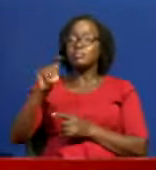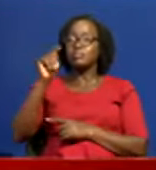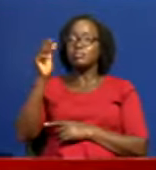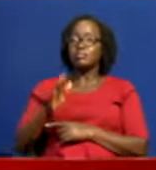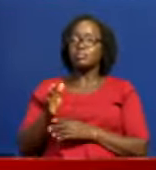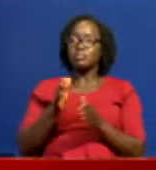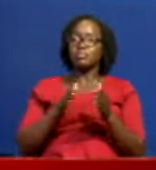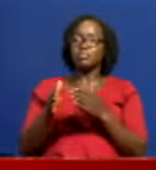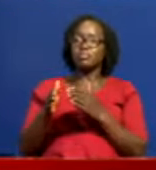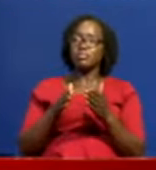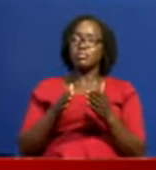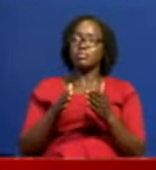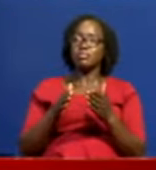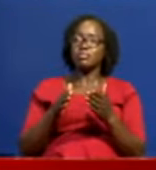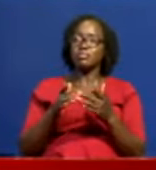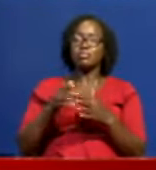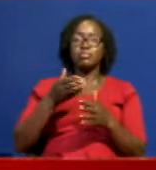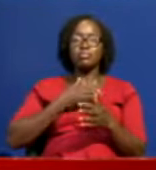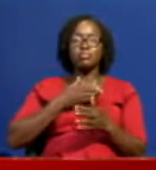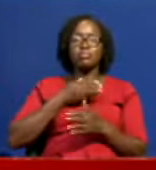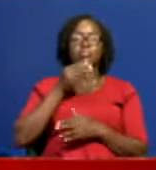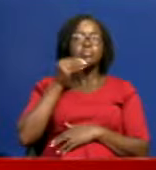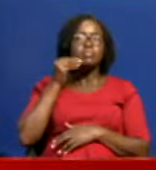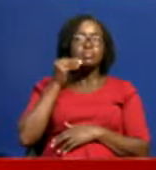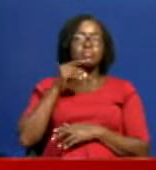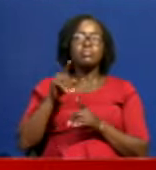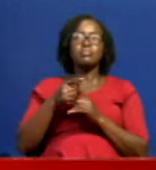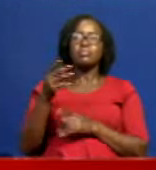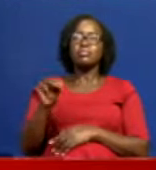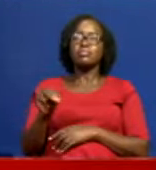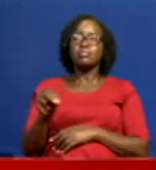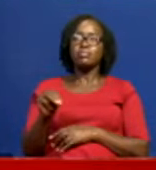the chance to own a home like them.